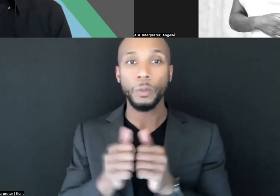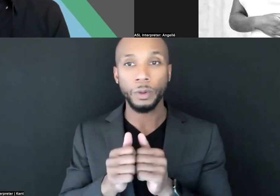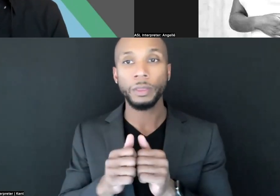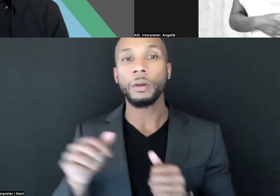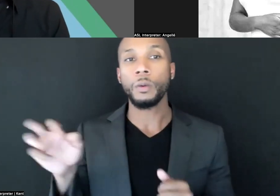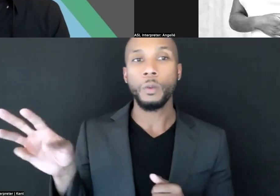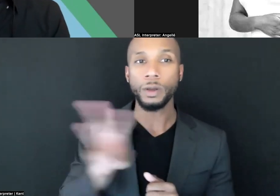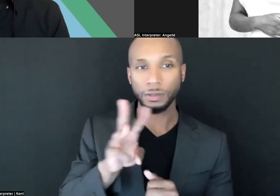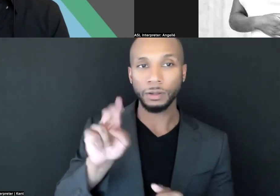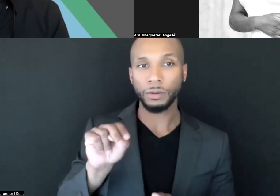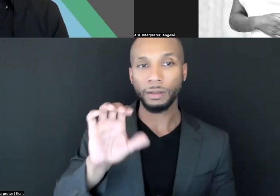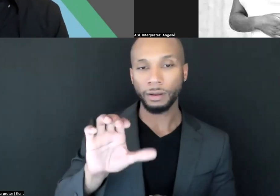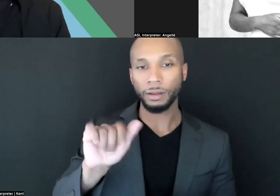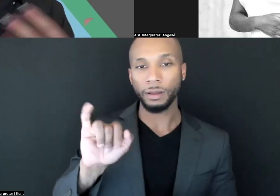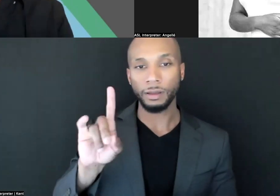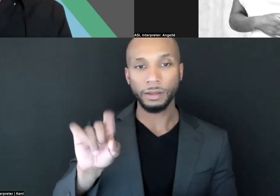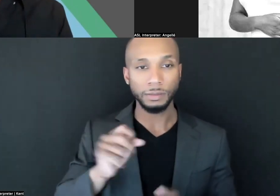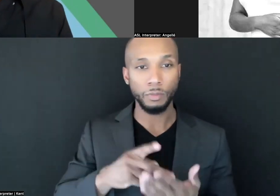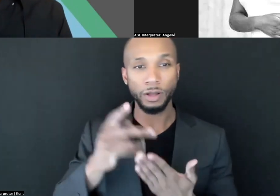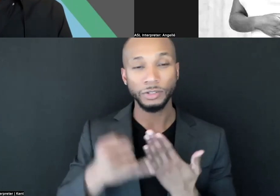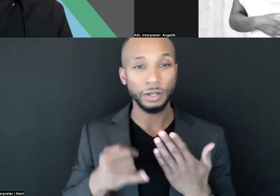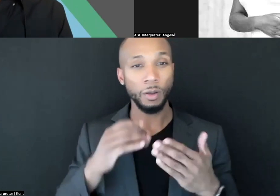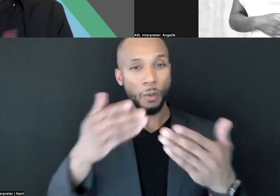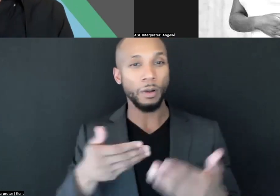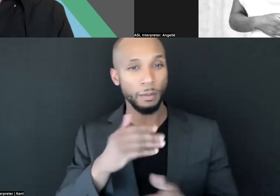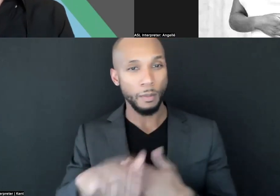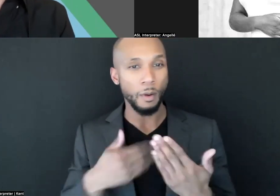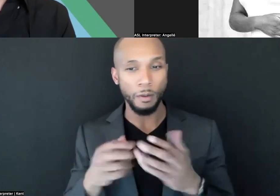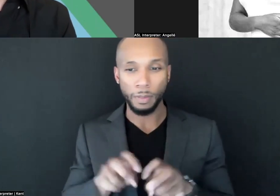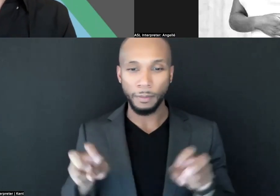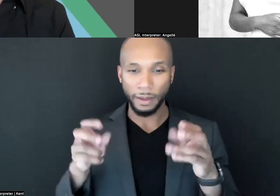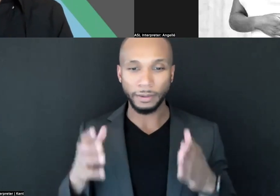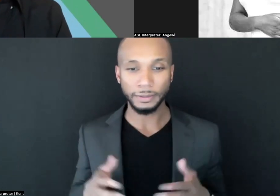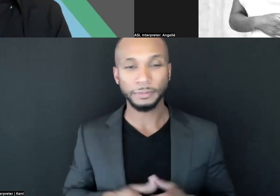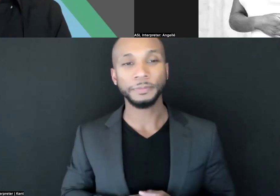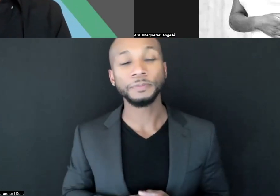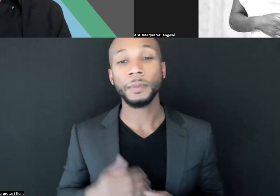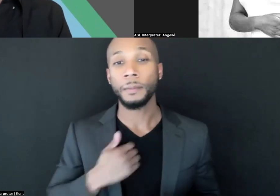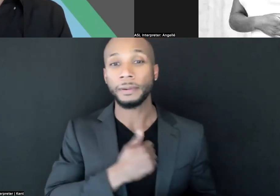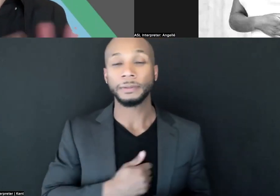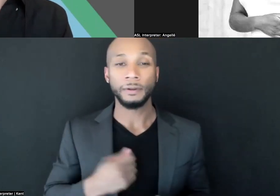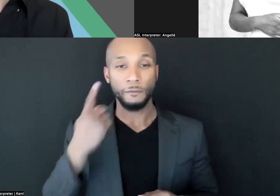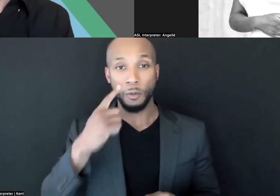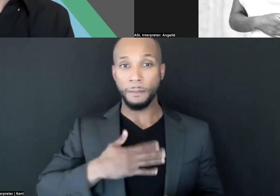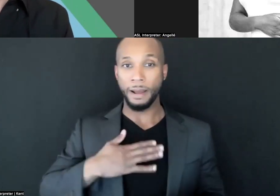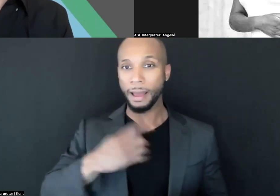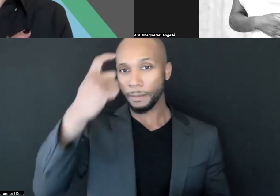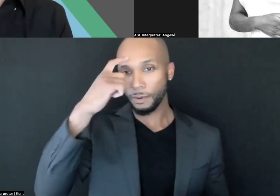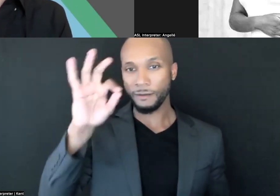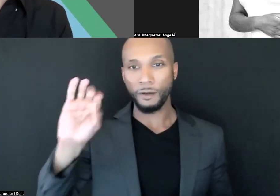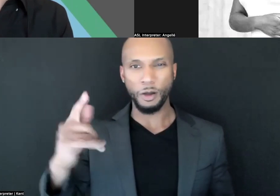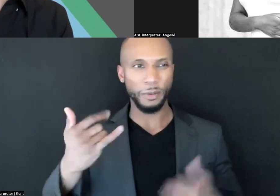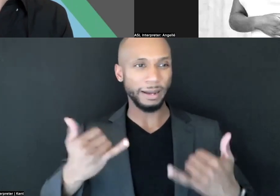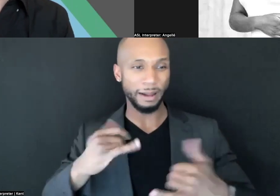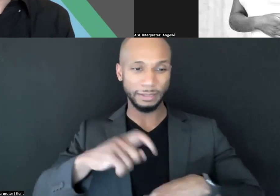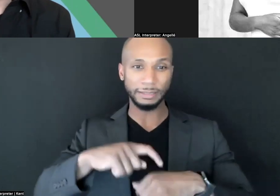North Carolina AIDS Project. Welcome all. Um, Apologies for my brain fog. It's that time of the day,